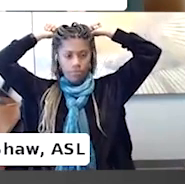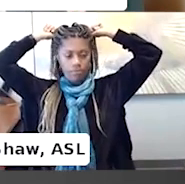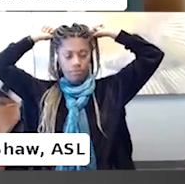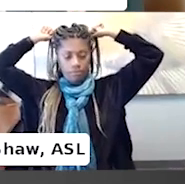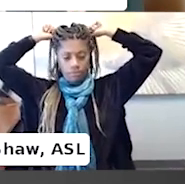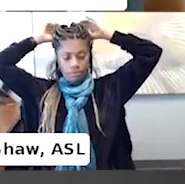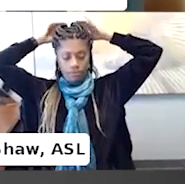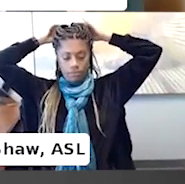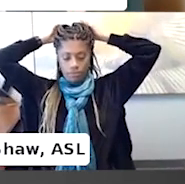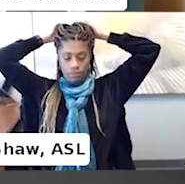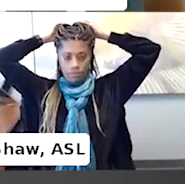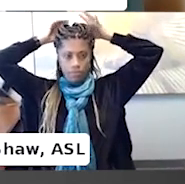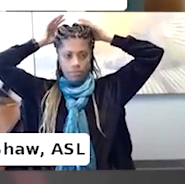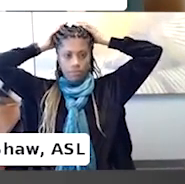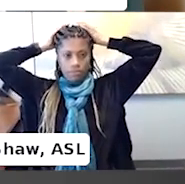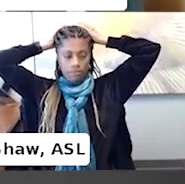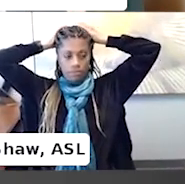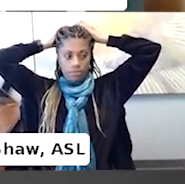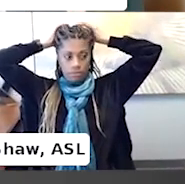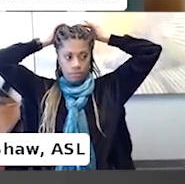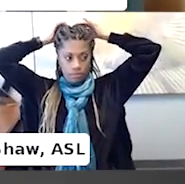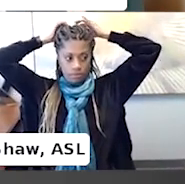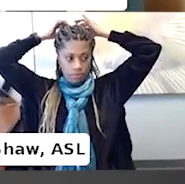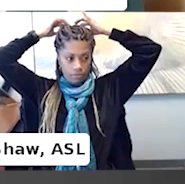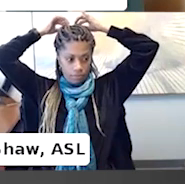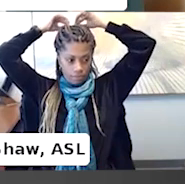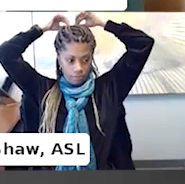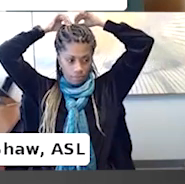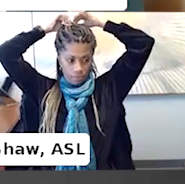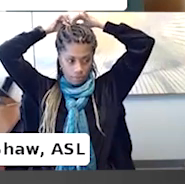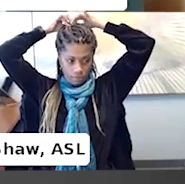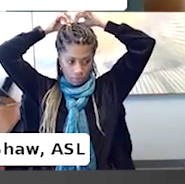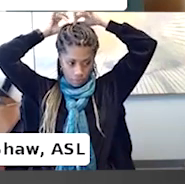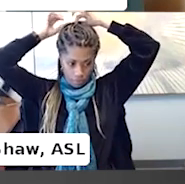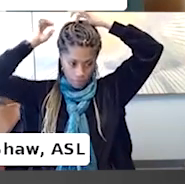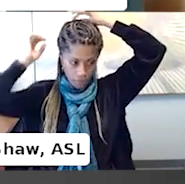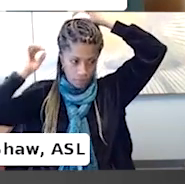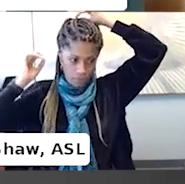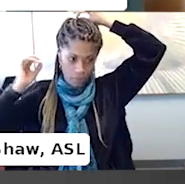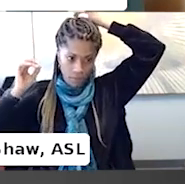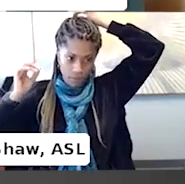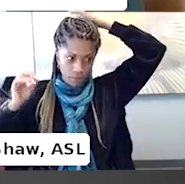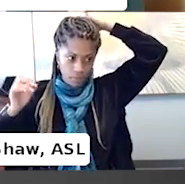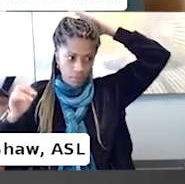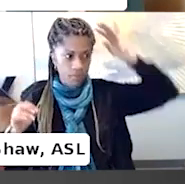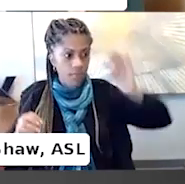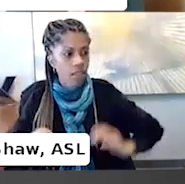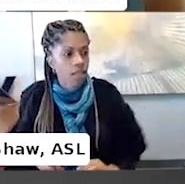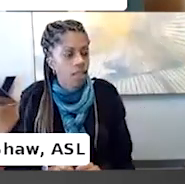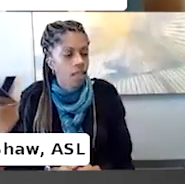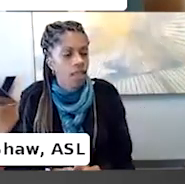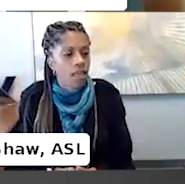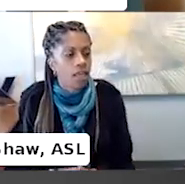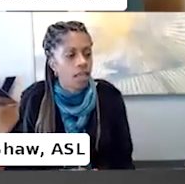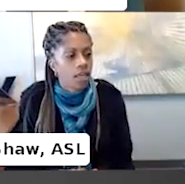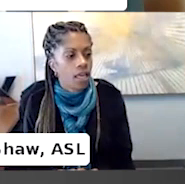Mi mamá era una persona muy bella. Vino a los Estados Unidos cuando era joven. Trabajó muy, muy duro ella por mucho de